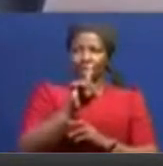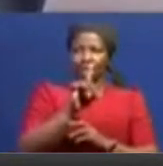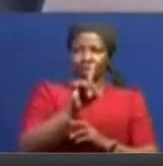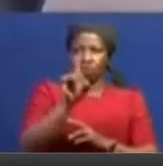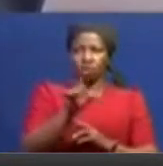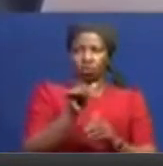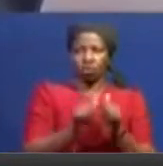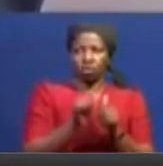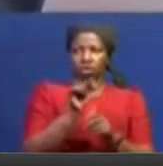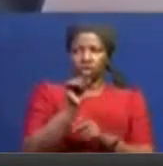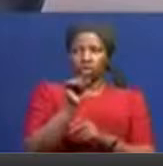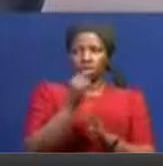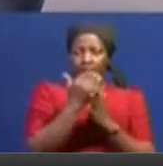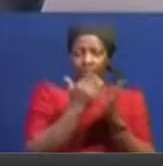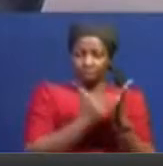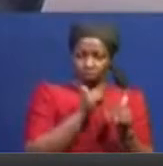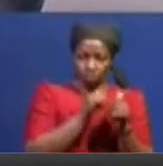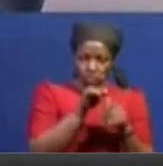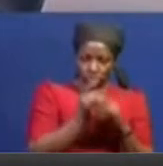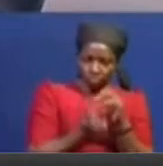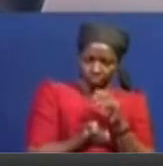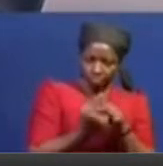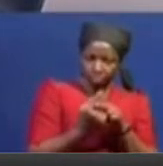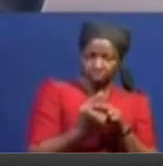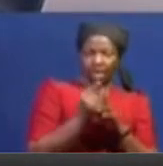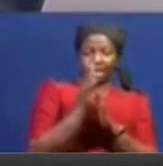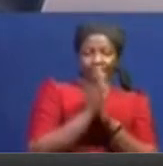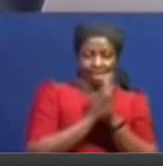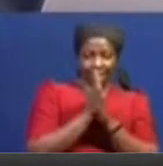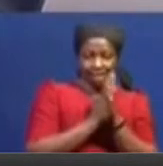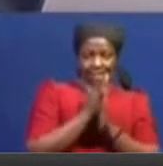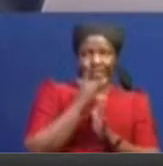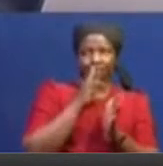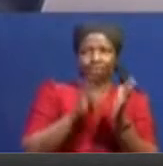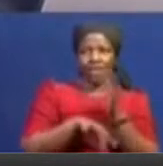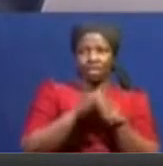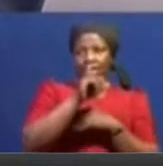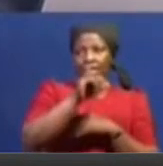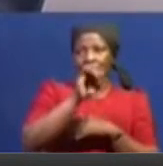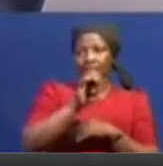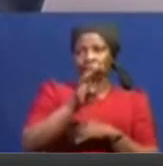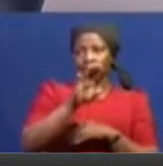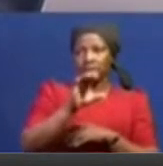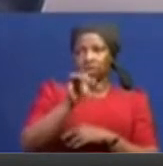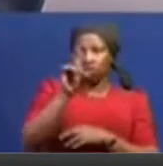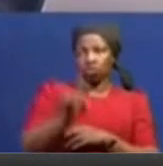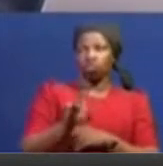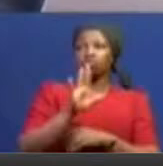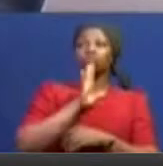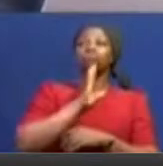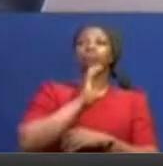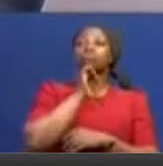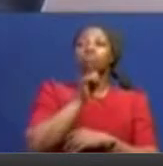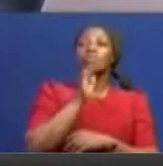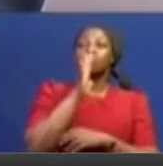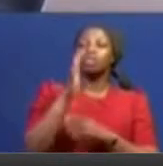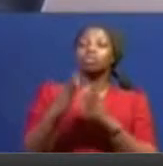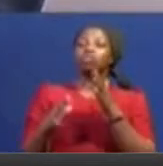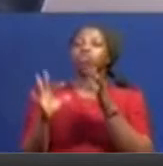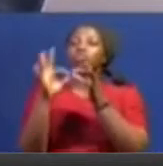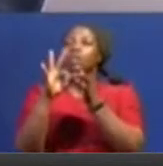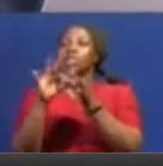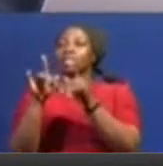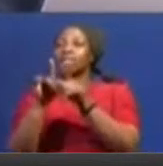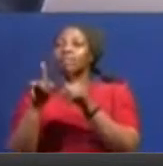interesting is to say that Iebc should not be enjoined as a respondent in a matter. I'm just